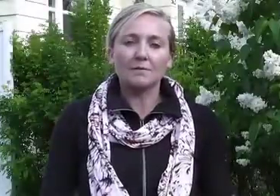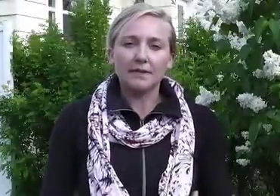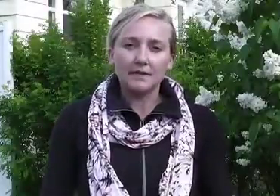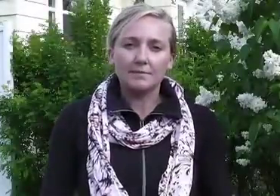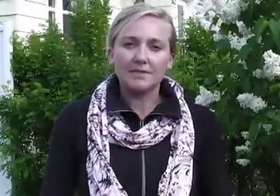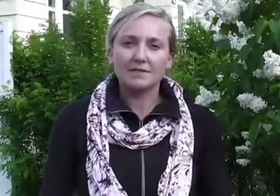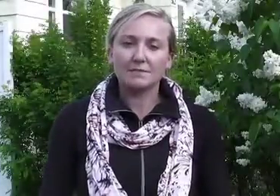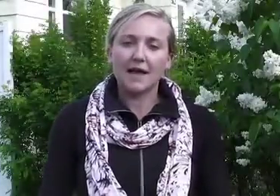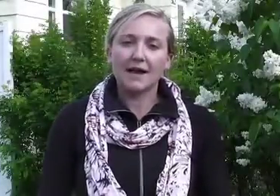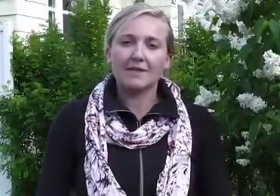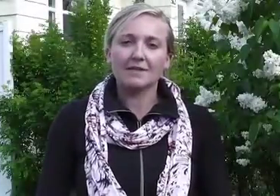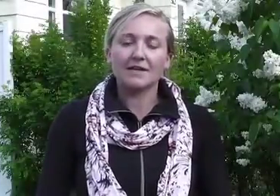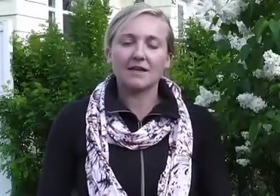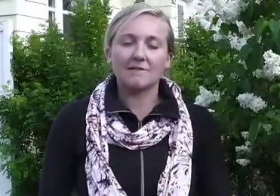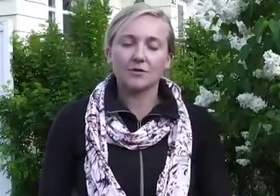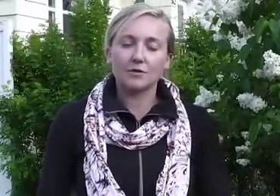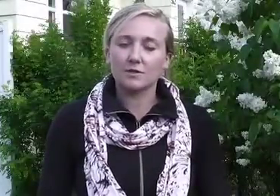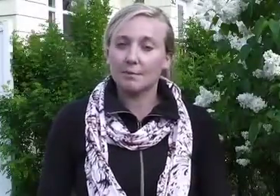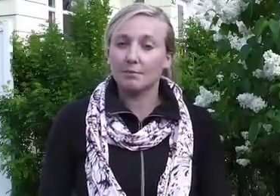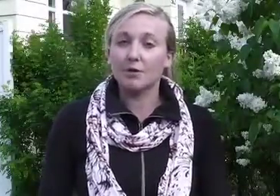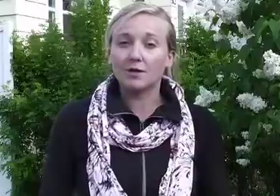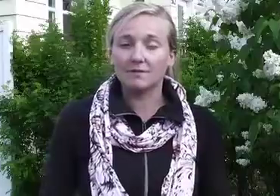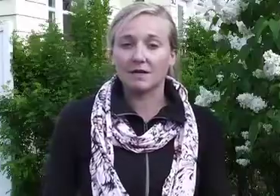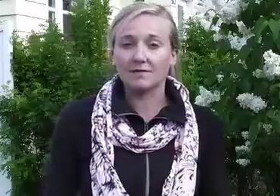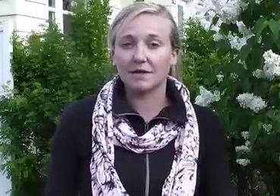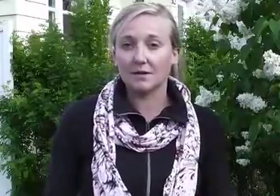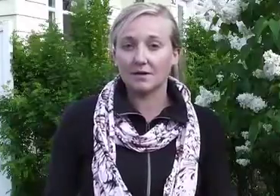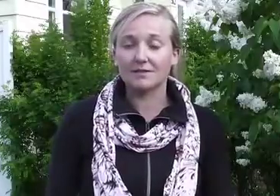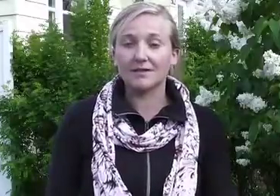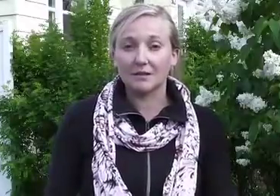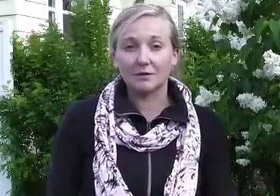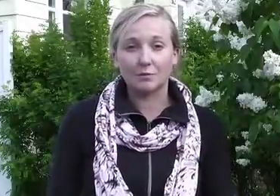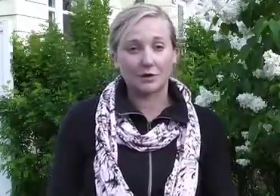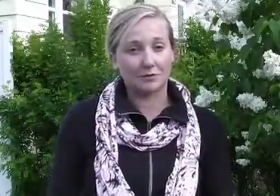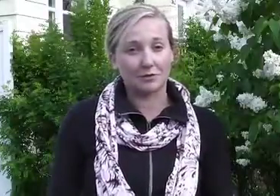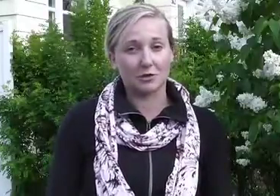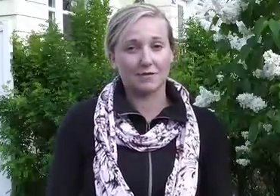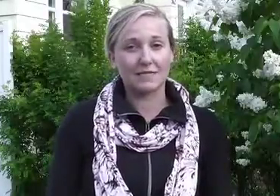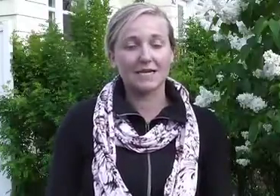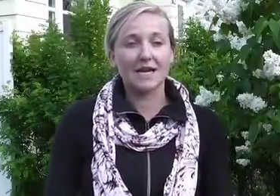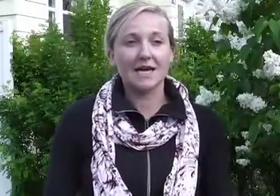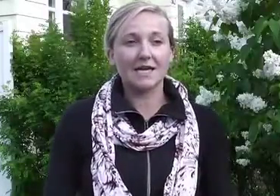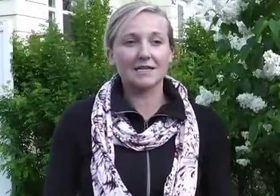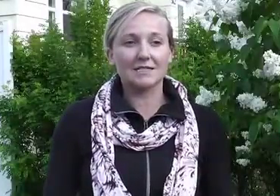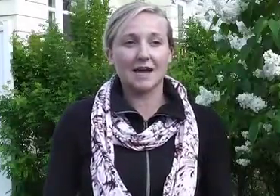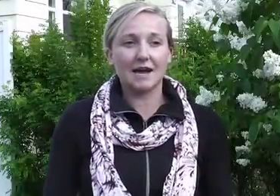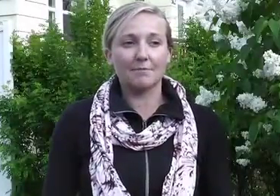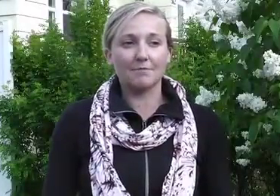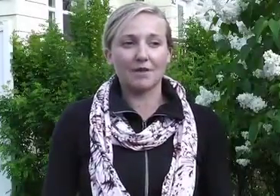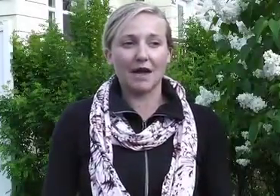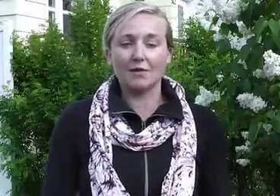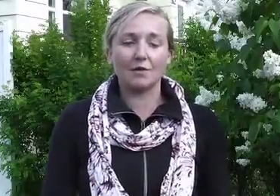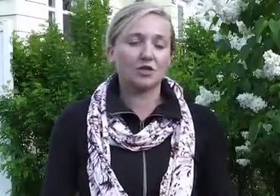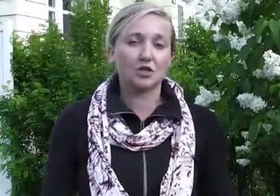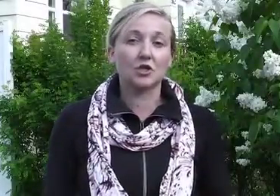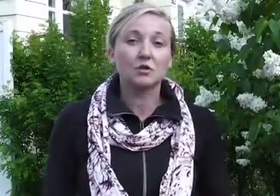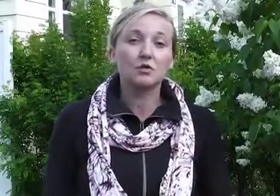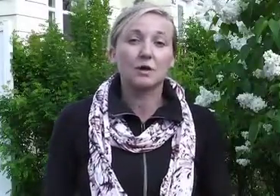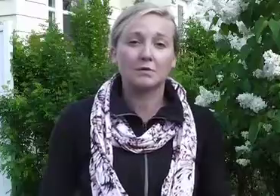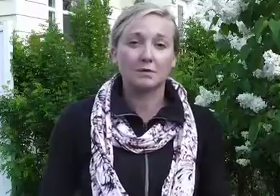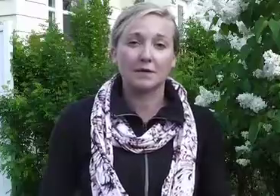they've completed the business plan and they take that first step in putting themselves out there and selling their product or service is, I don't know, it's